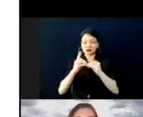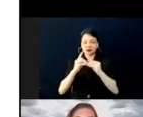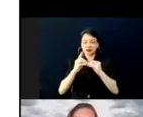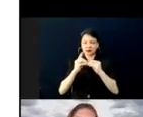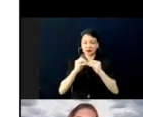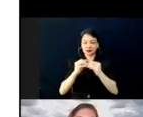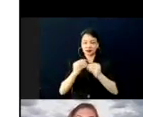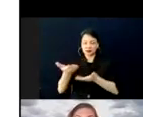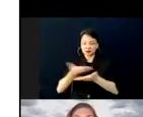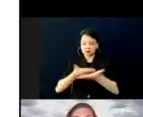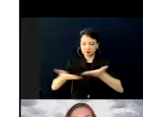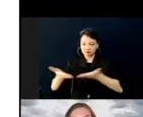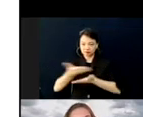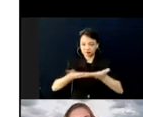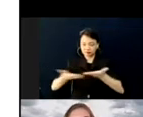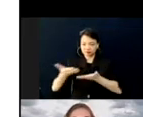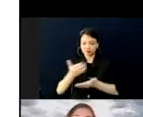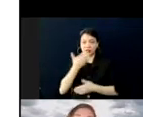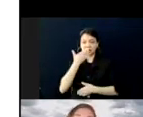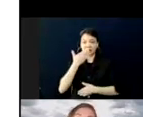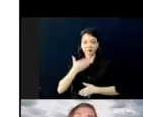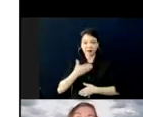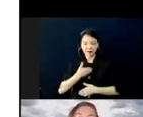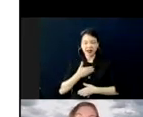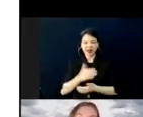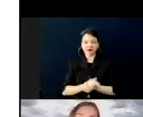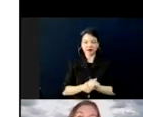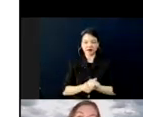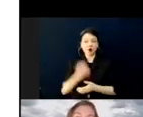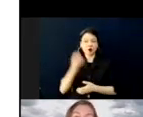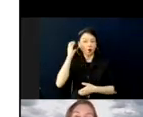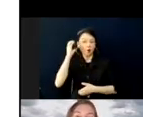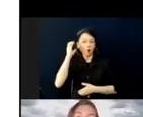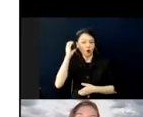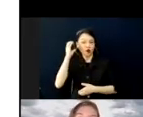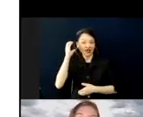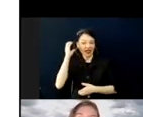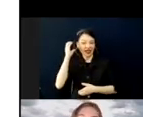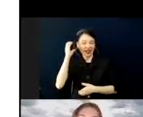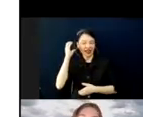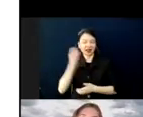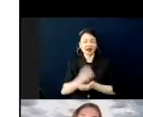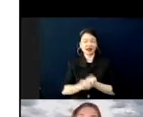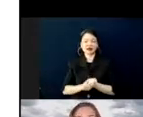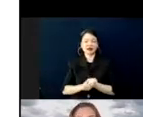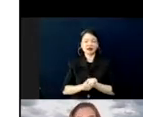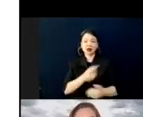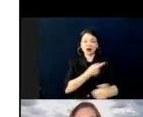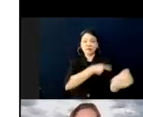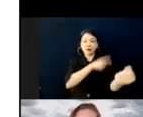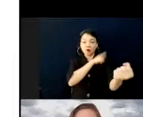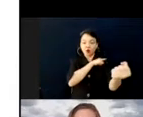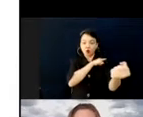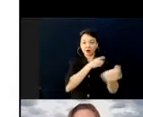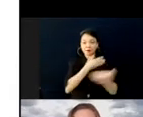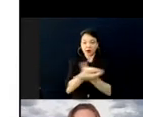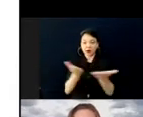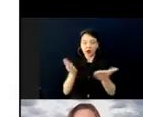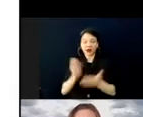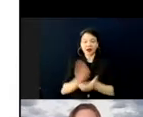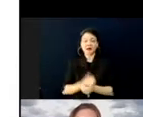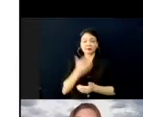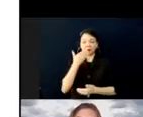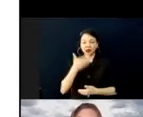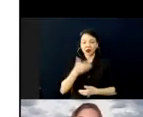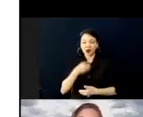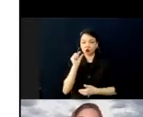of mobile phones, as well as use and the types of skills that they can do with mobile phones. And one of the things that was really interesting to me, you can kind of see